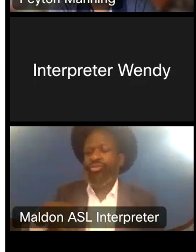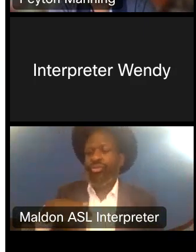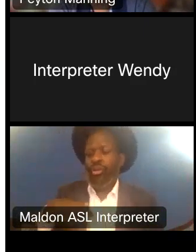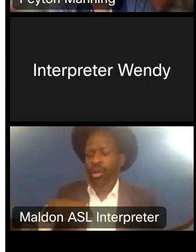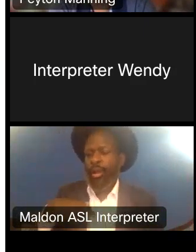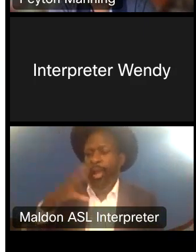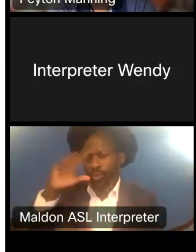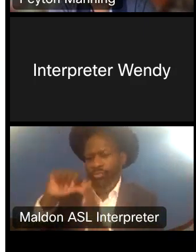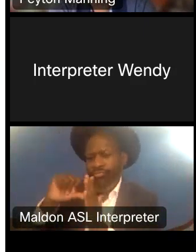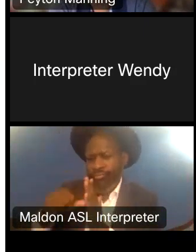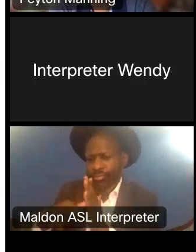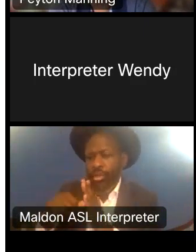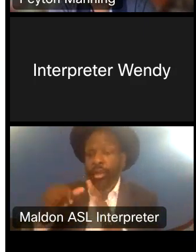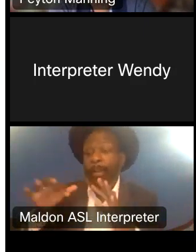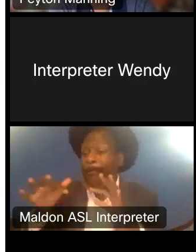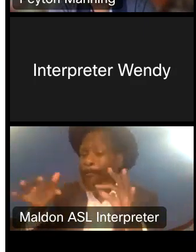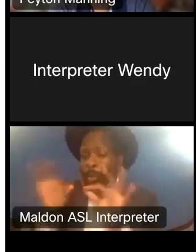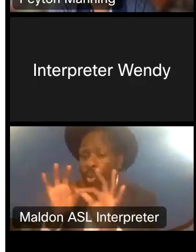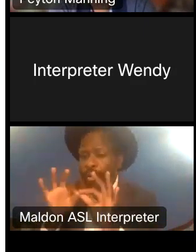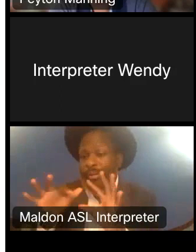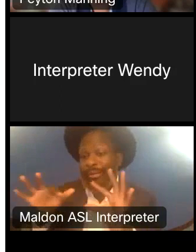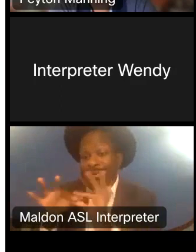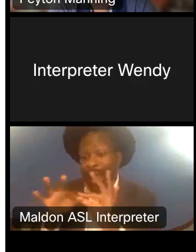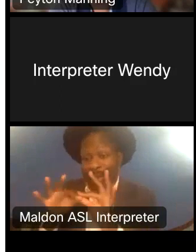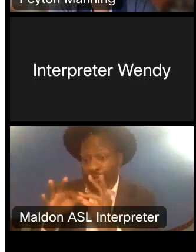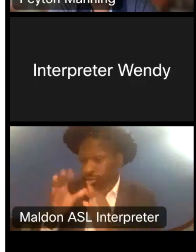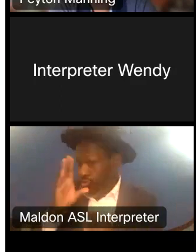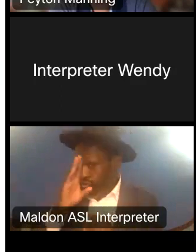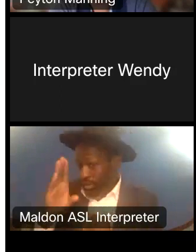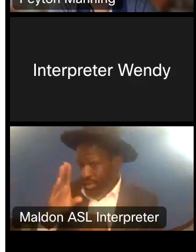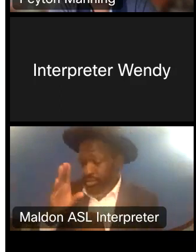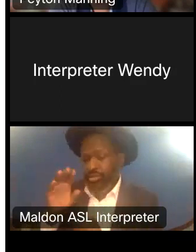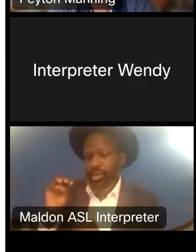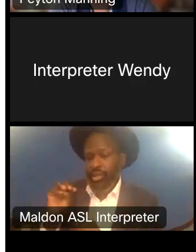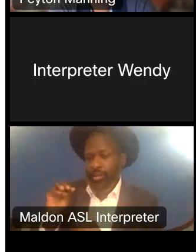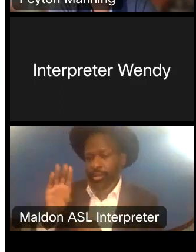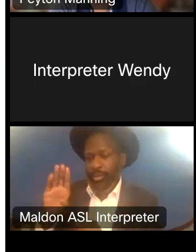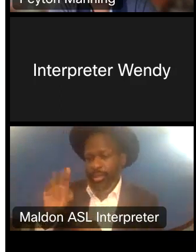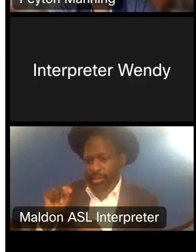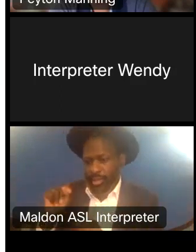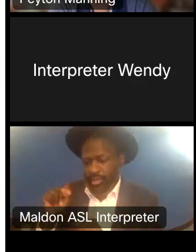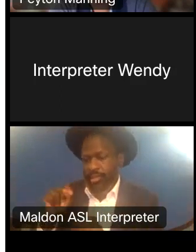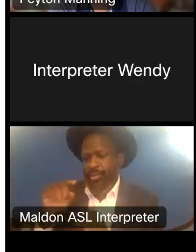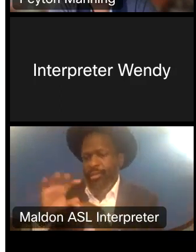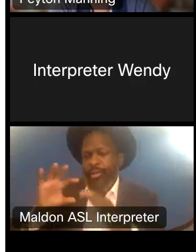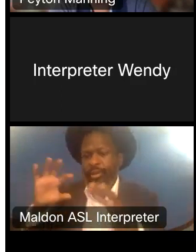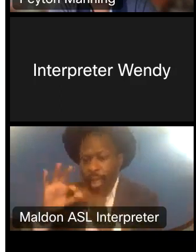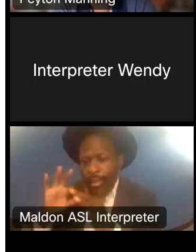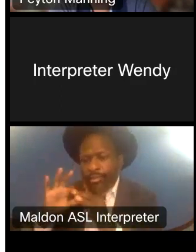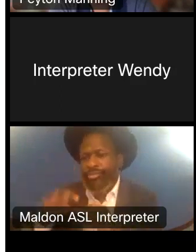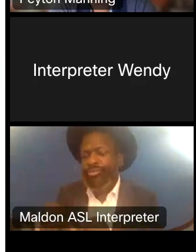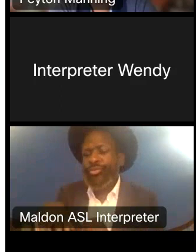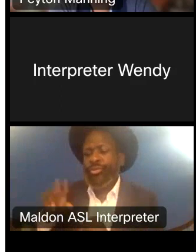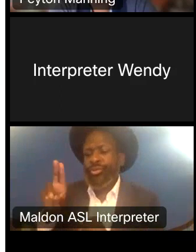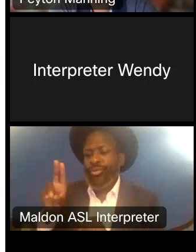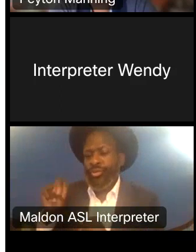importance of connection to direct connection to the MBT and to Union Market. You know,